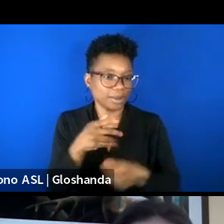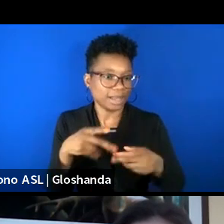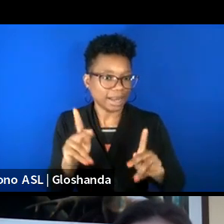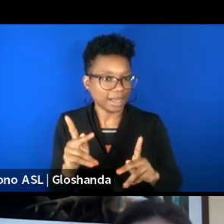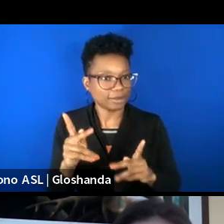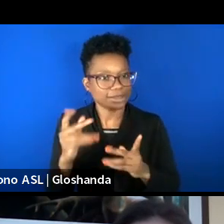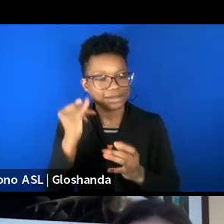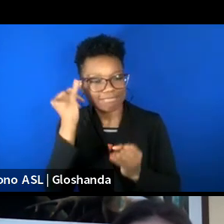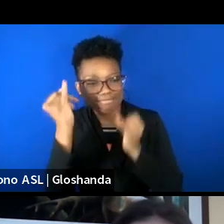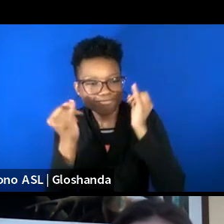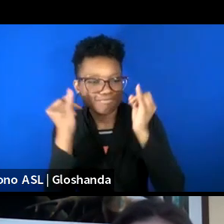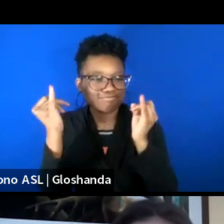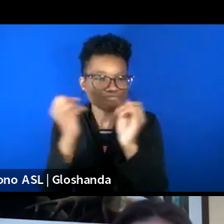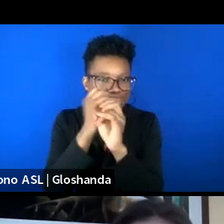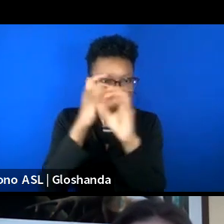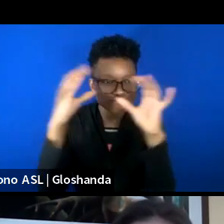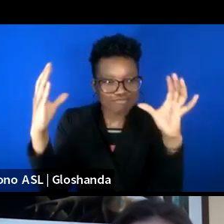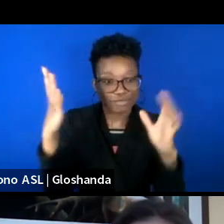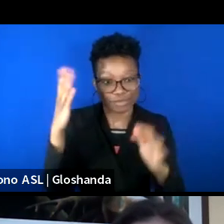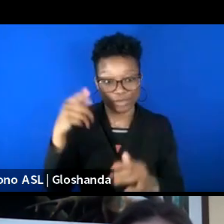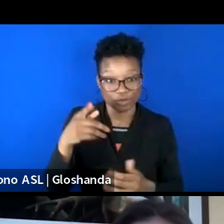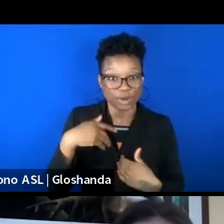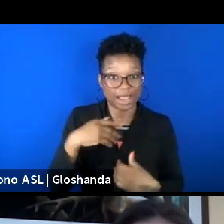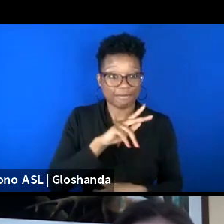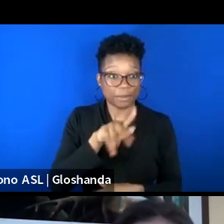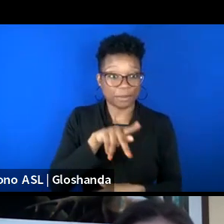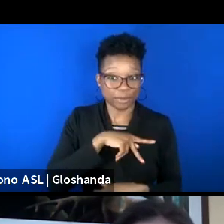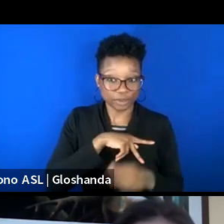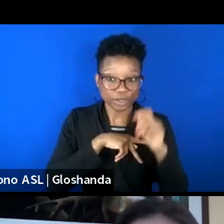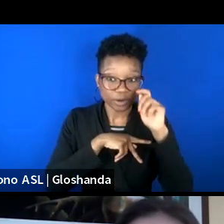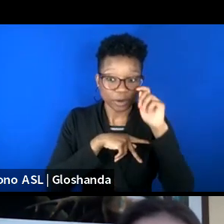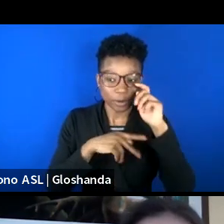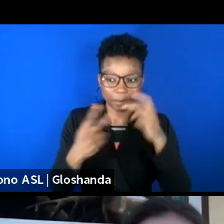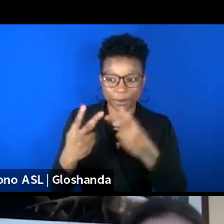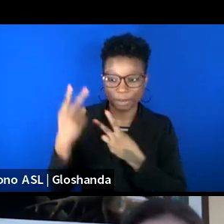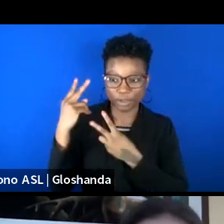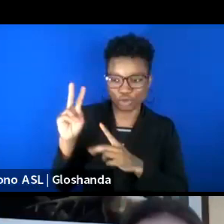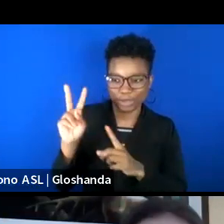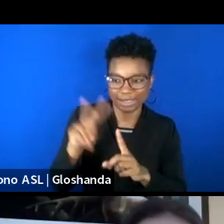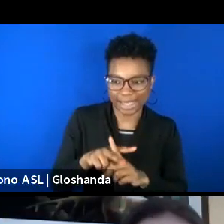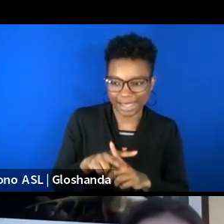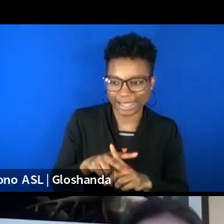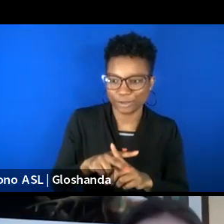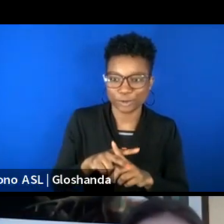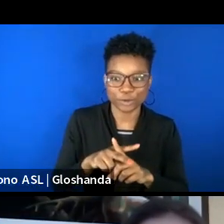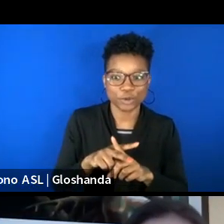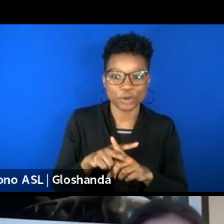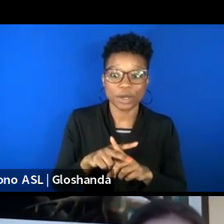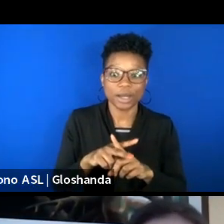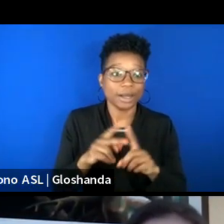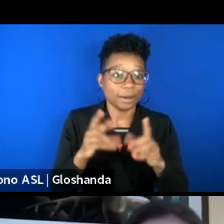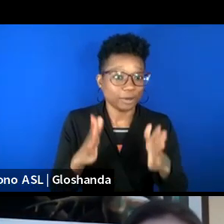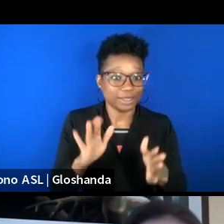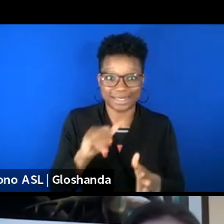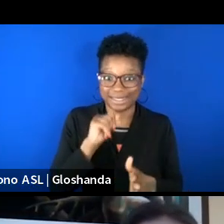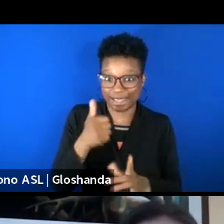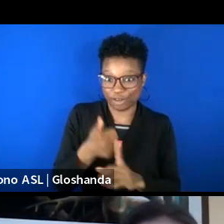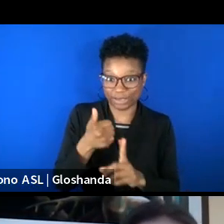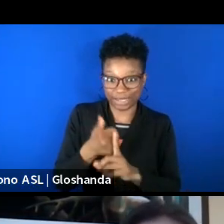you assign your personal memories to a character that's not yourself. So you are not character A, nor are you